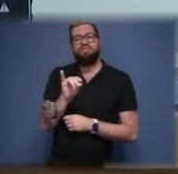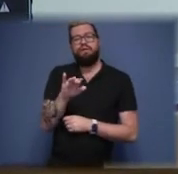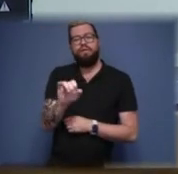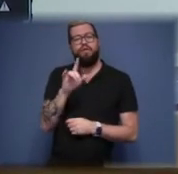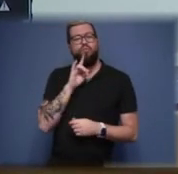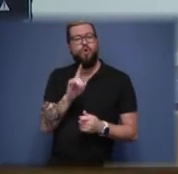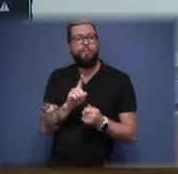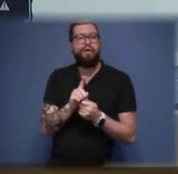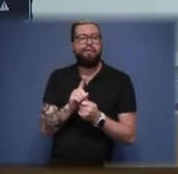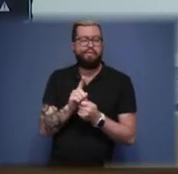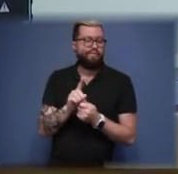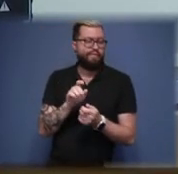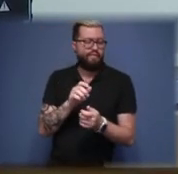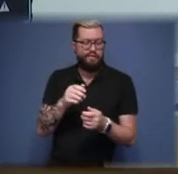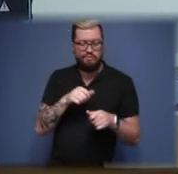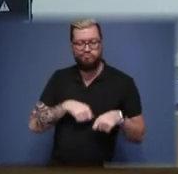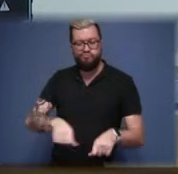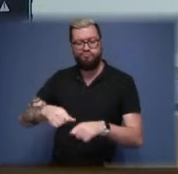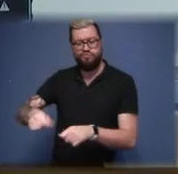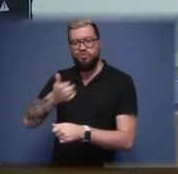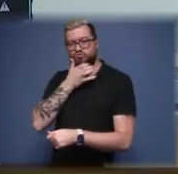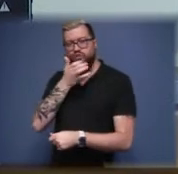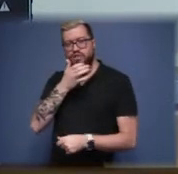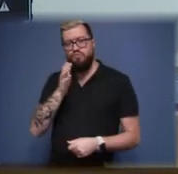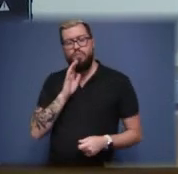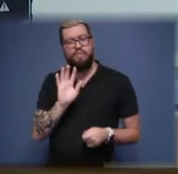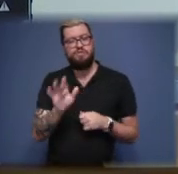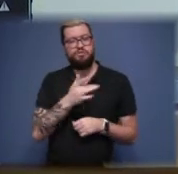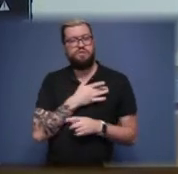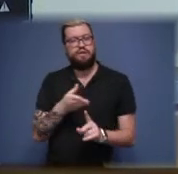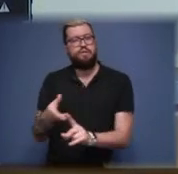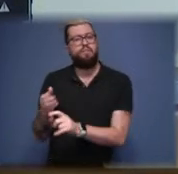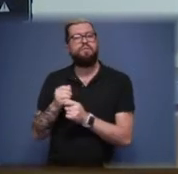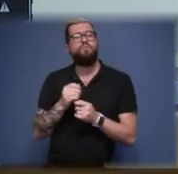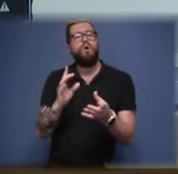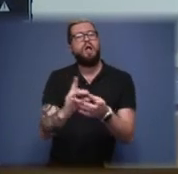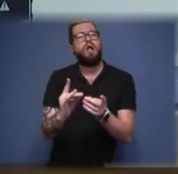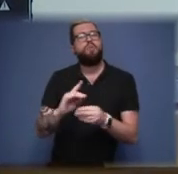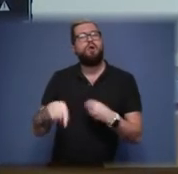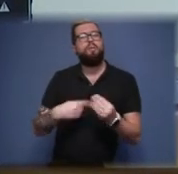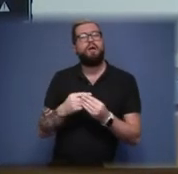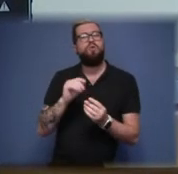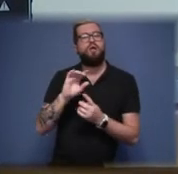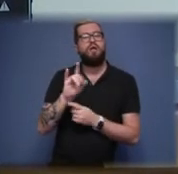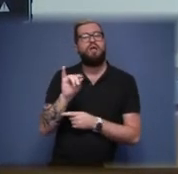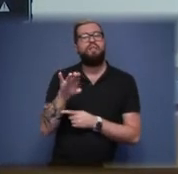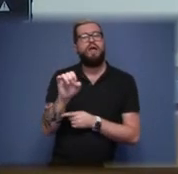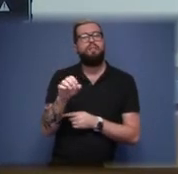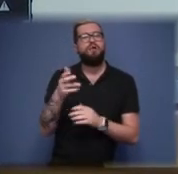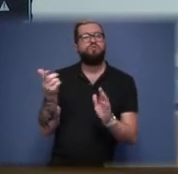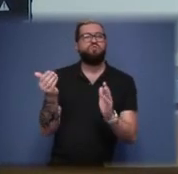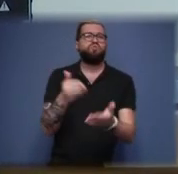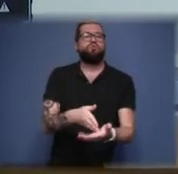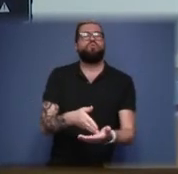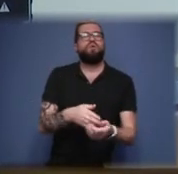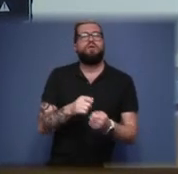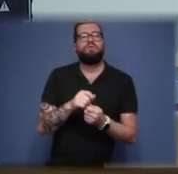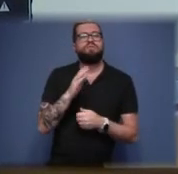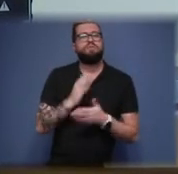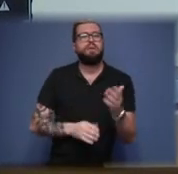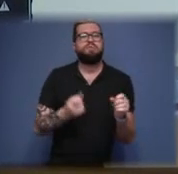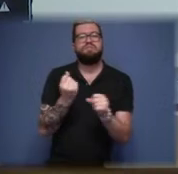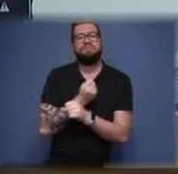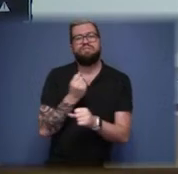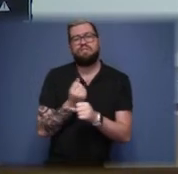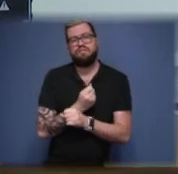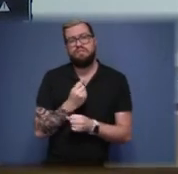appreciate that. And I know obviously there are some more commentary about the climate suit, and it's just some statistics